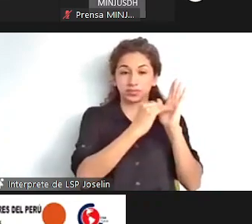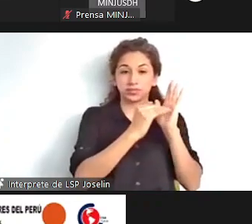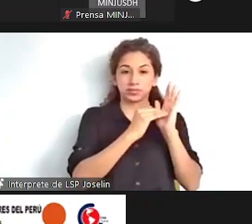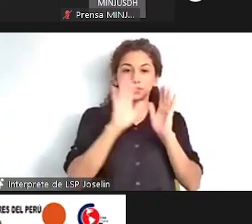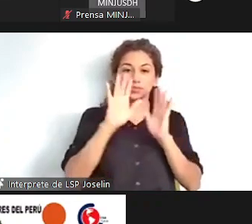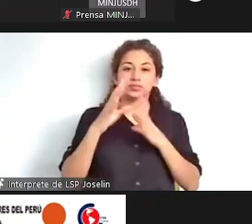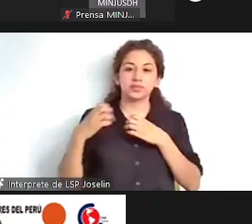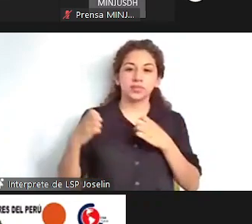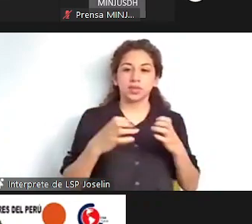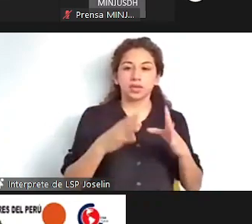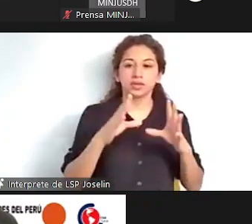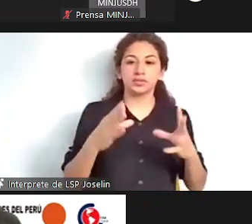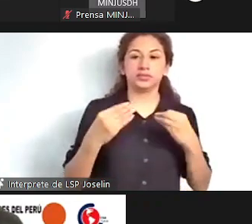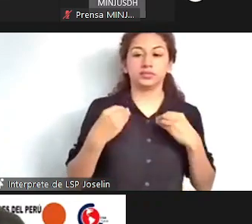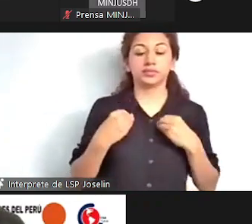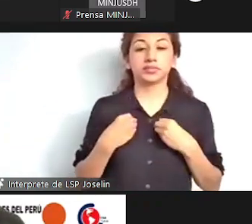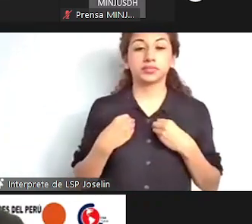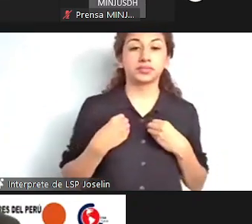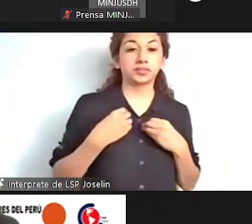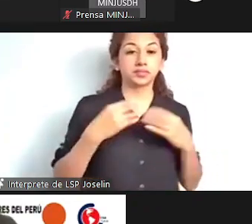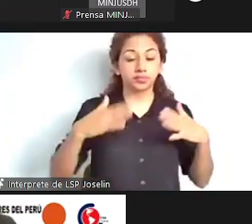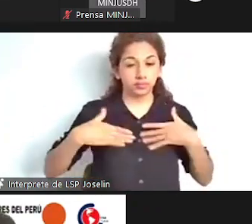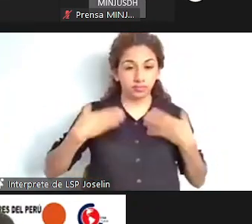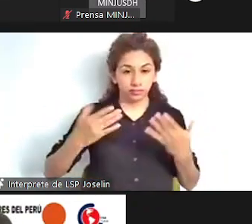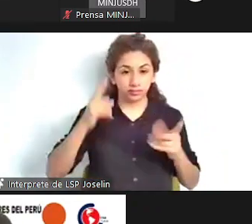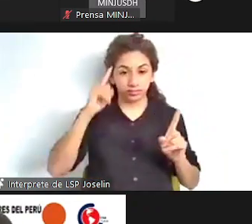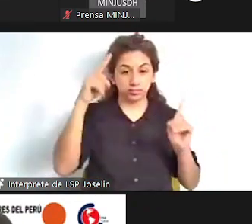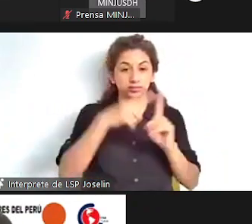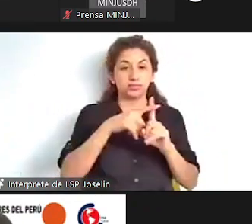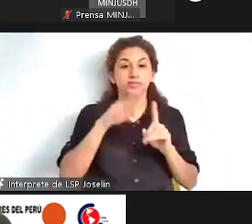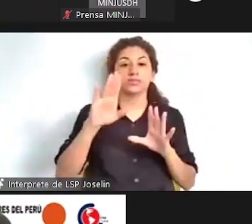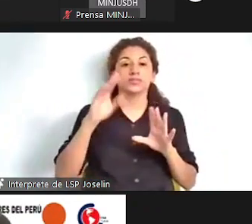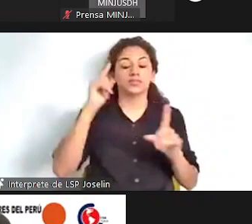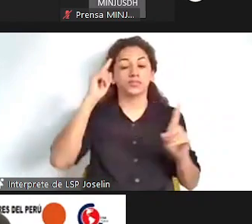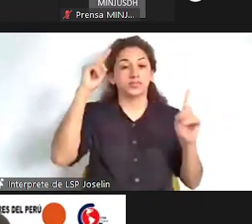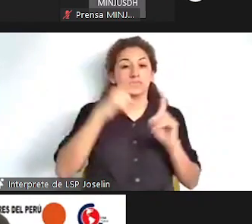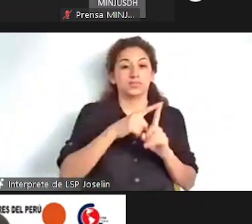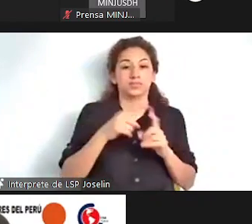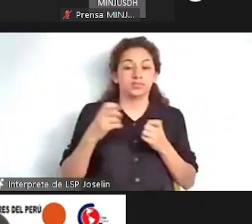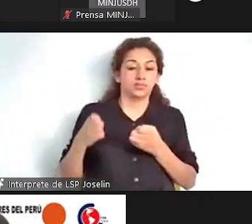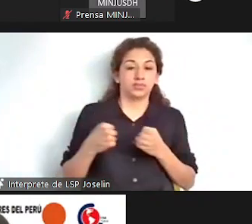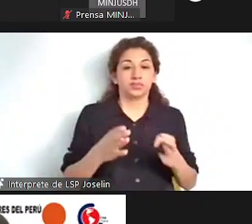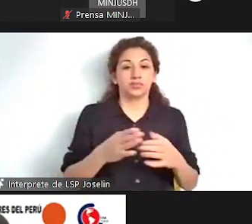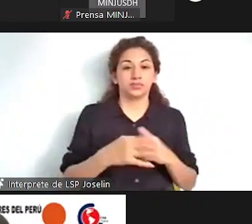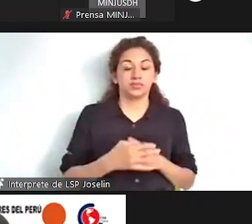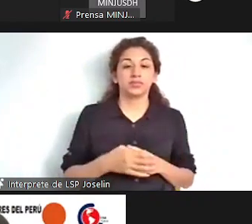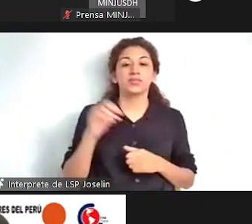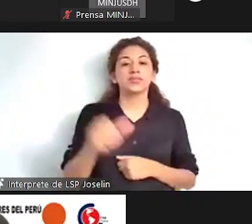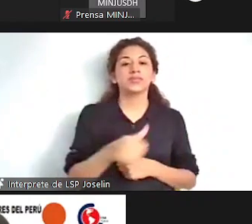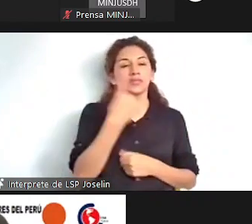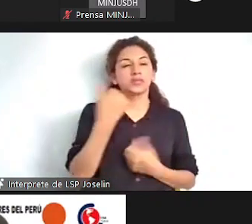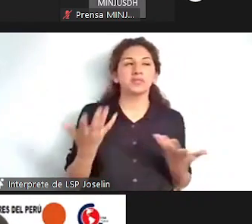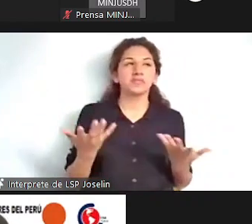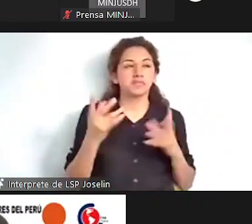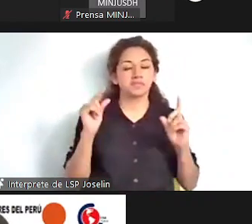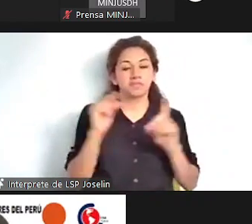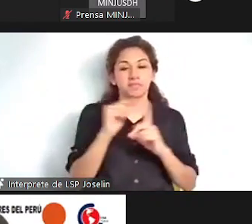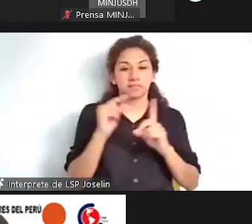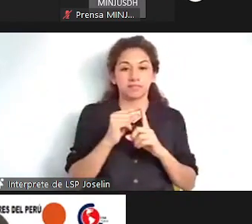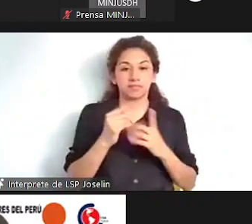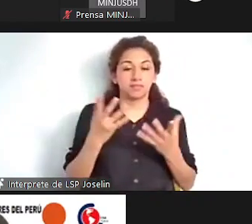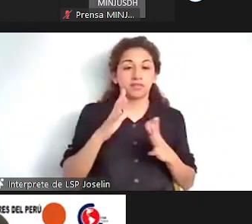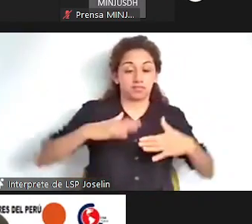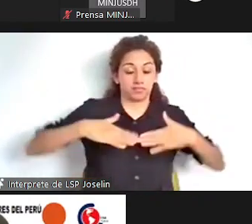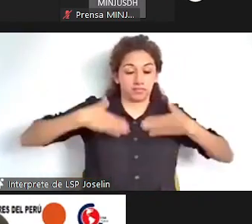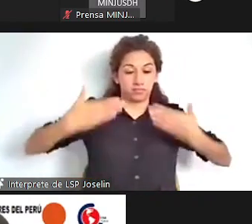help the the alignments to work and that these strategic alignments need to work in order to get to our objectives